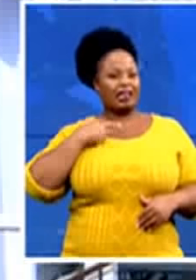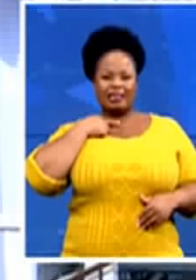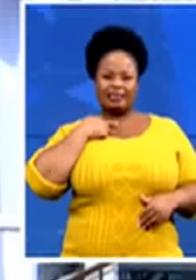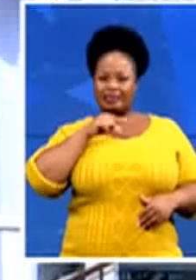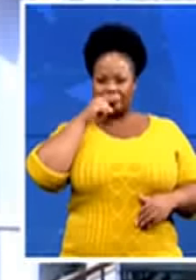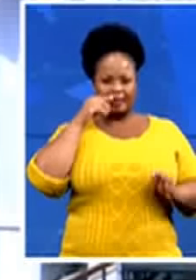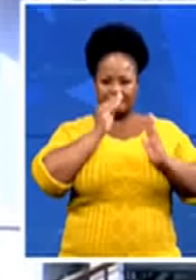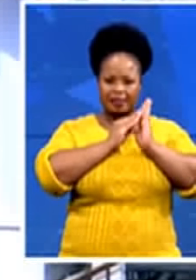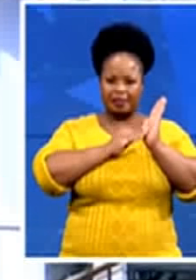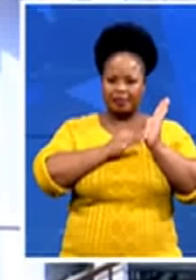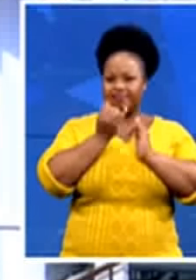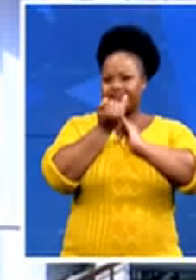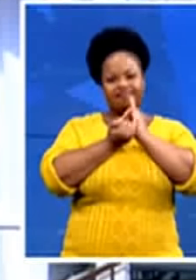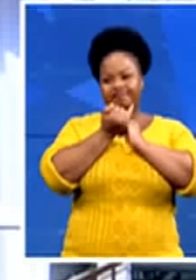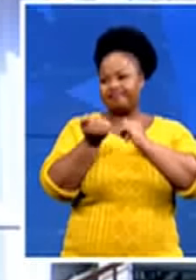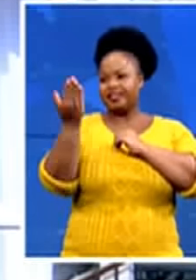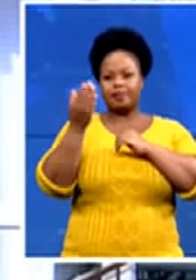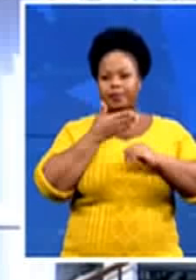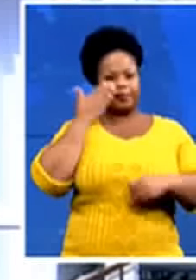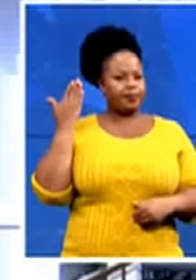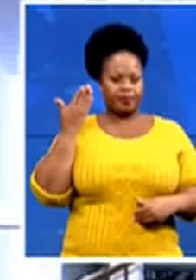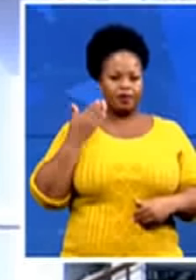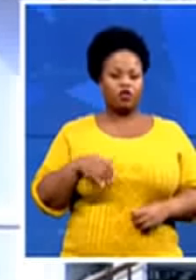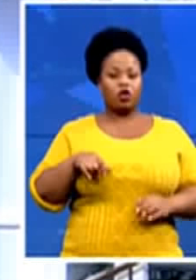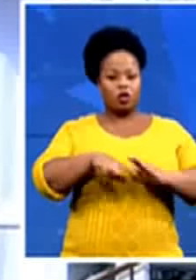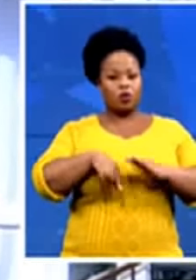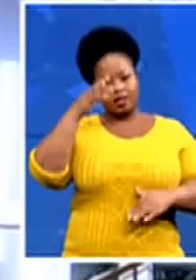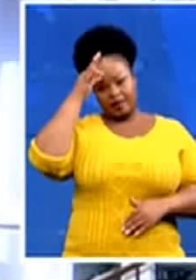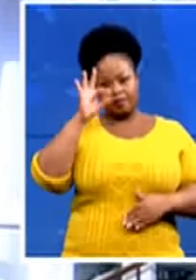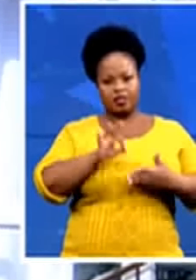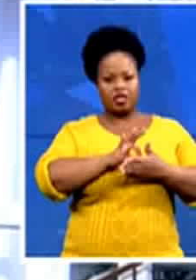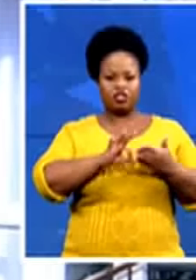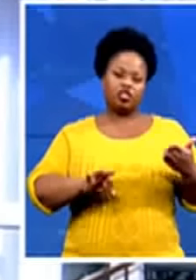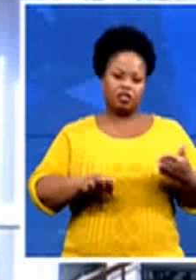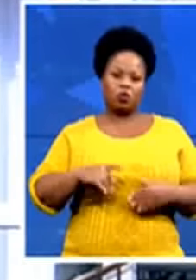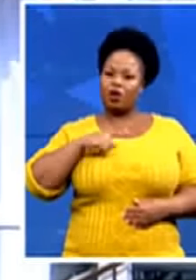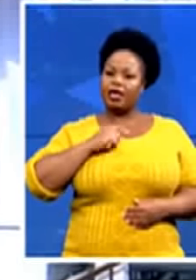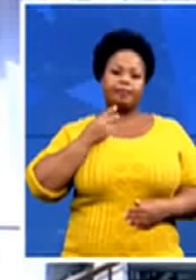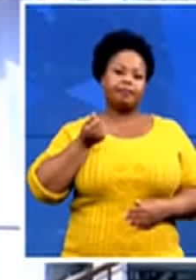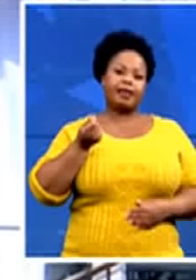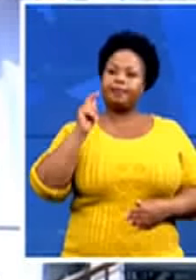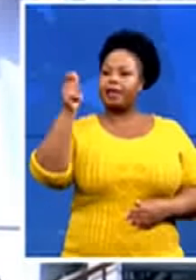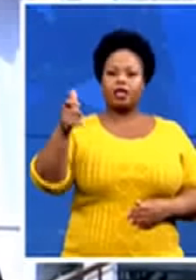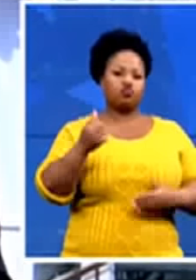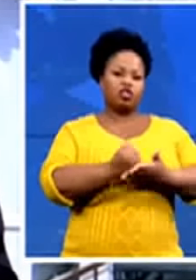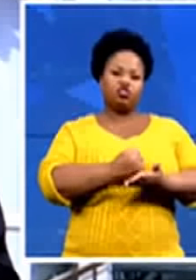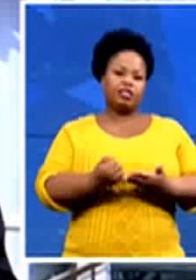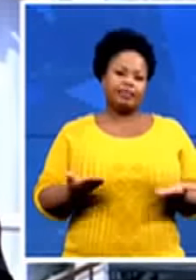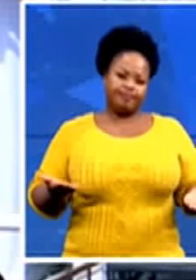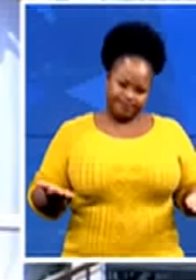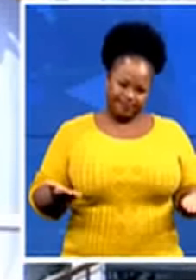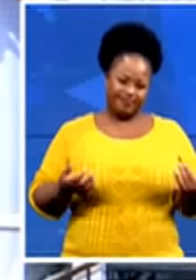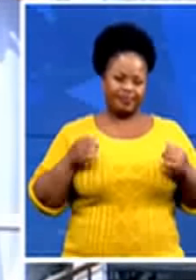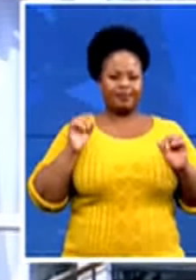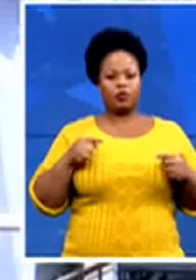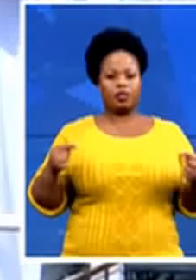government elections that year after it had failed to pay its registration fee to the Independent Electoral Commission. And of